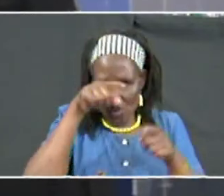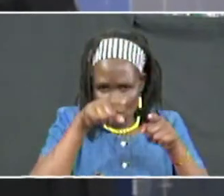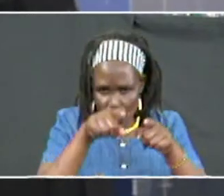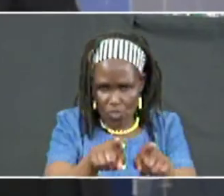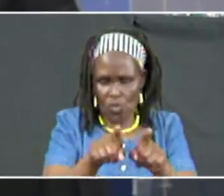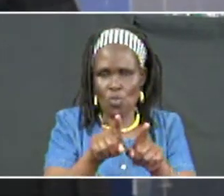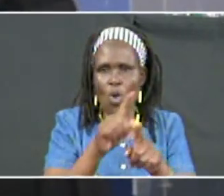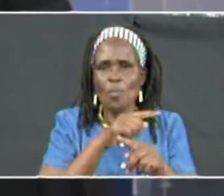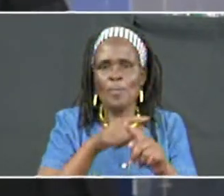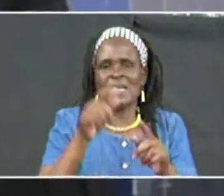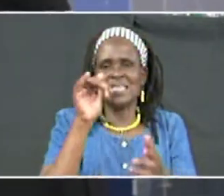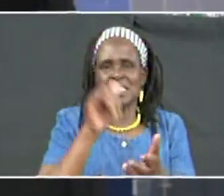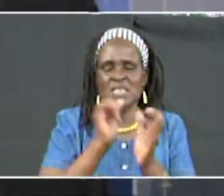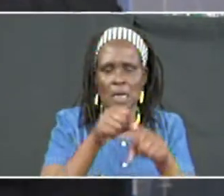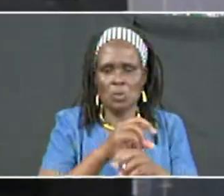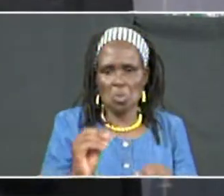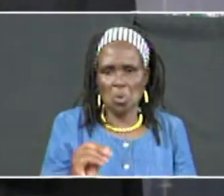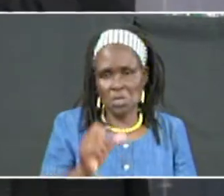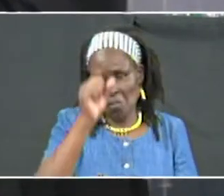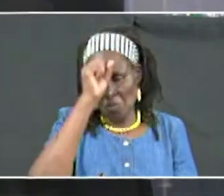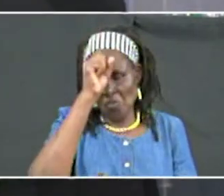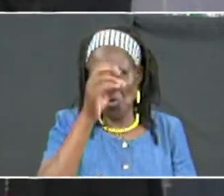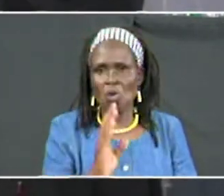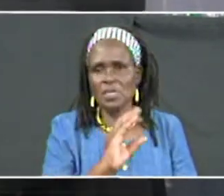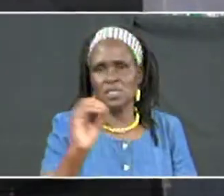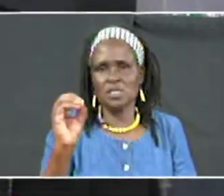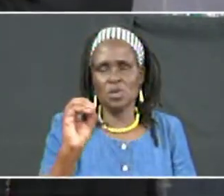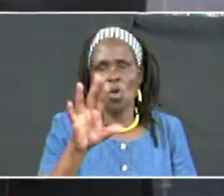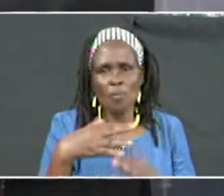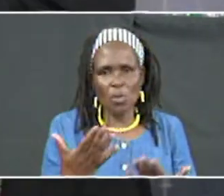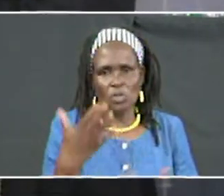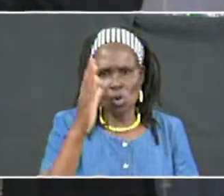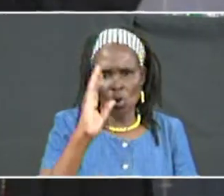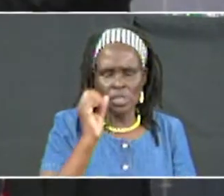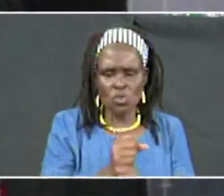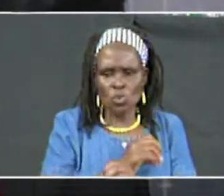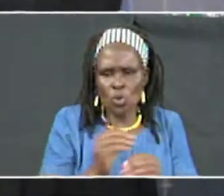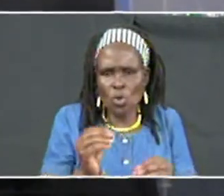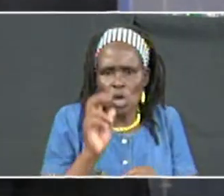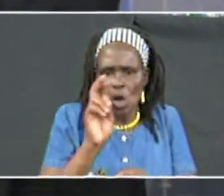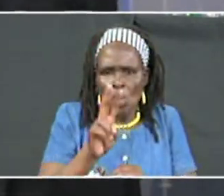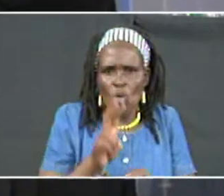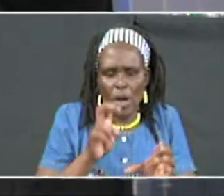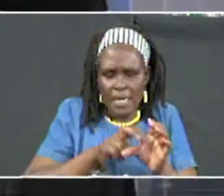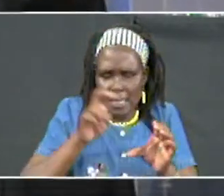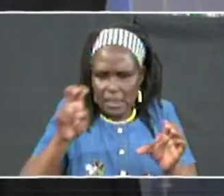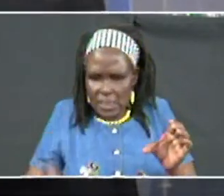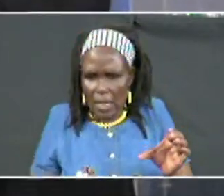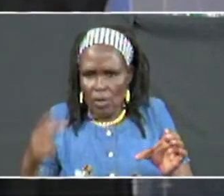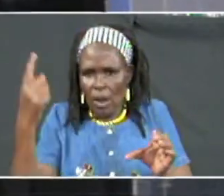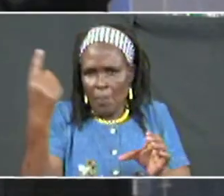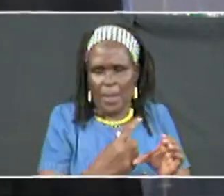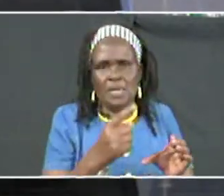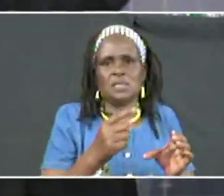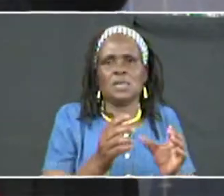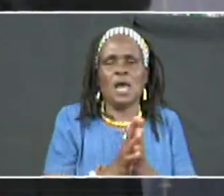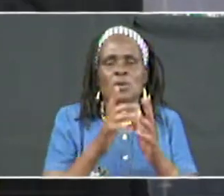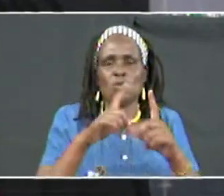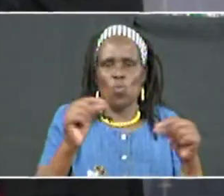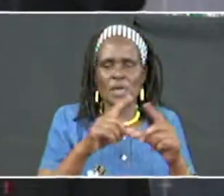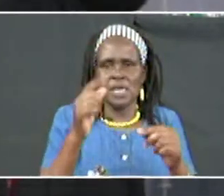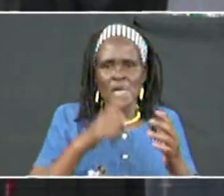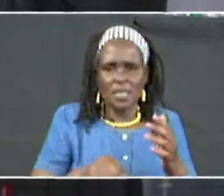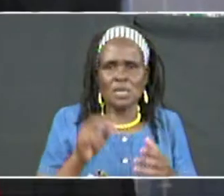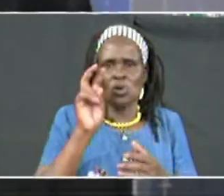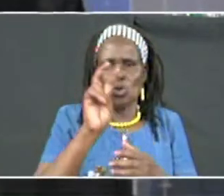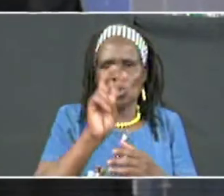cannot fool God. For God does not look at external appearances and works, but rather he looks